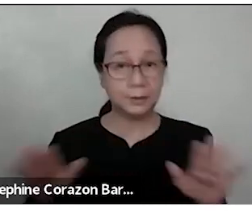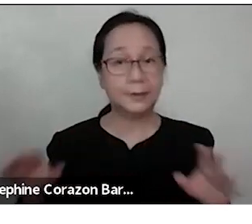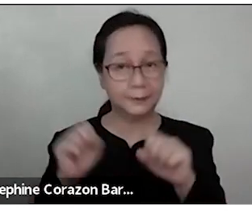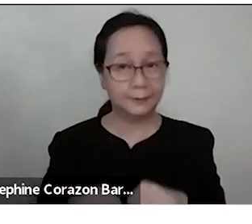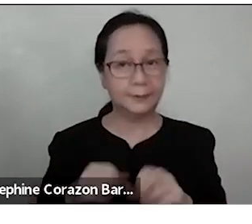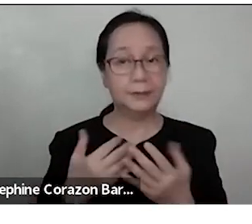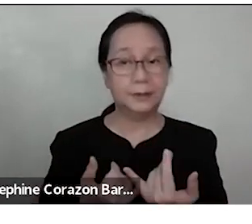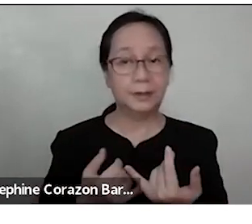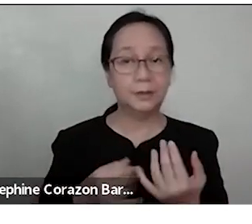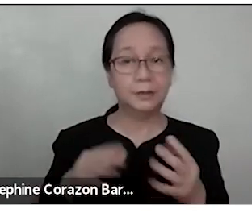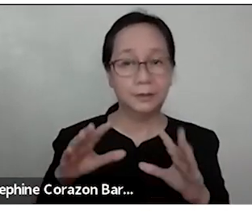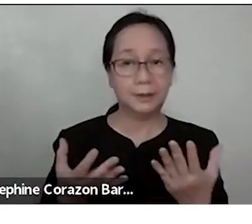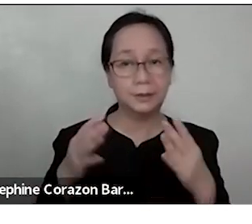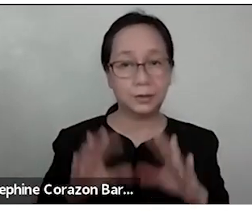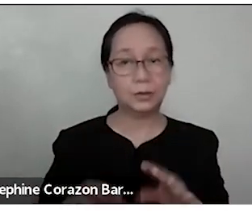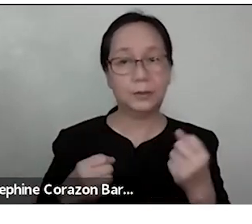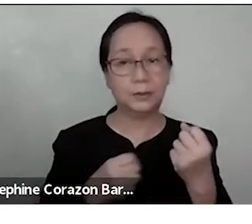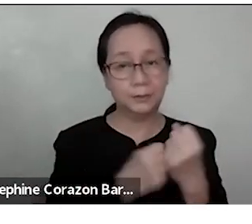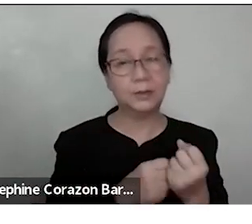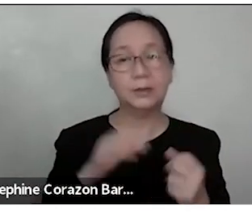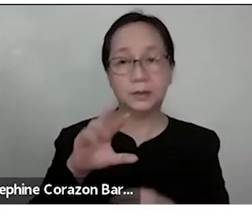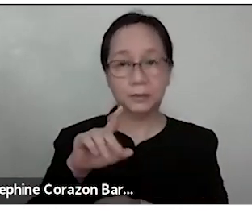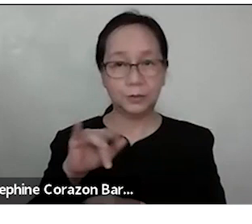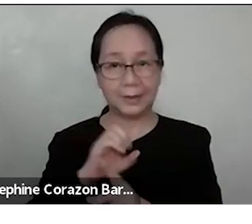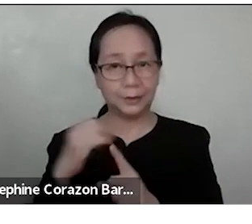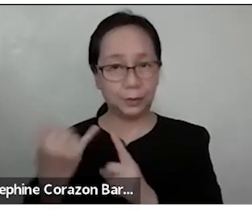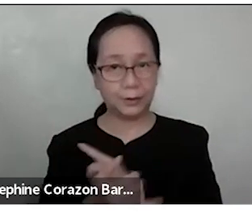in those spaces supported by civil society organizations.